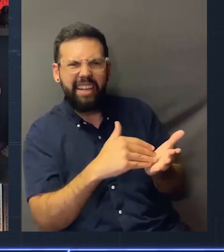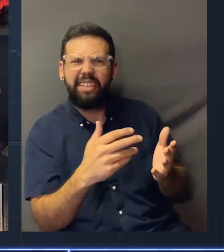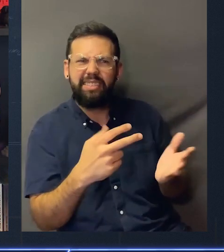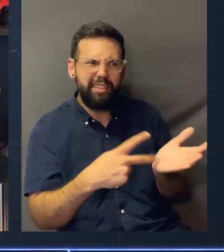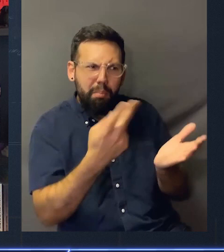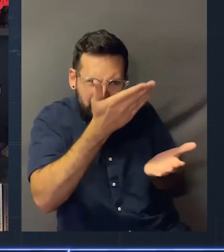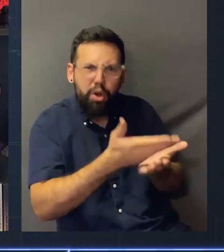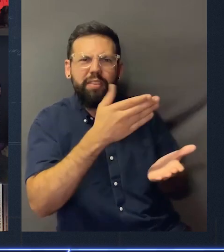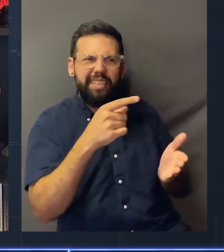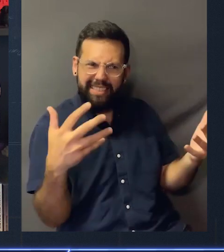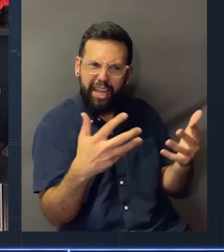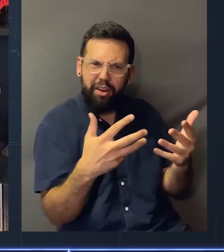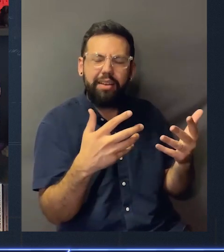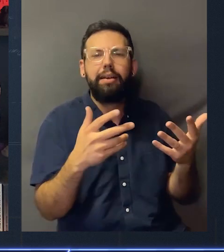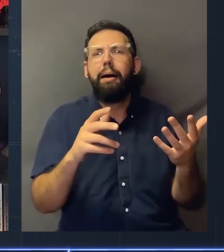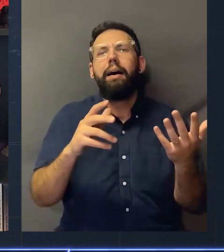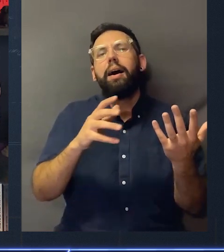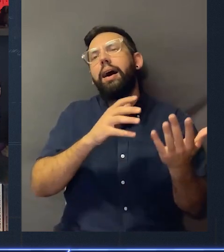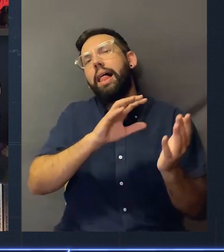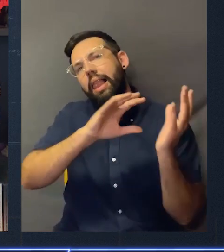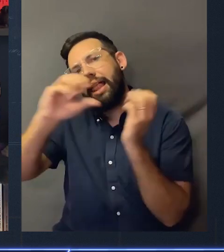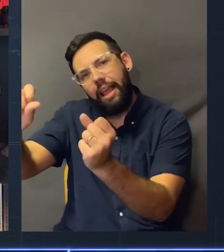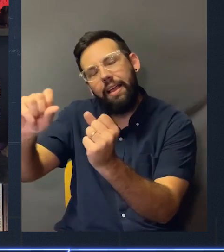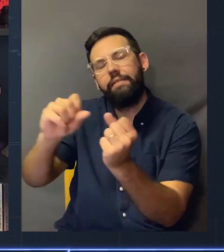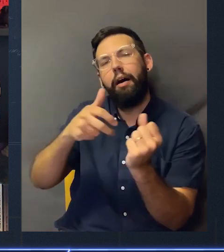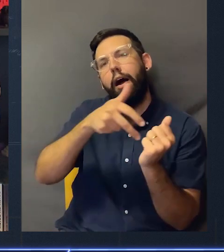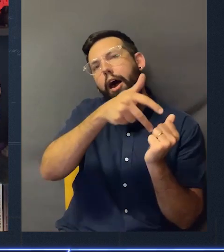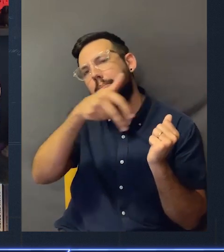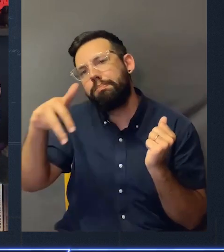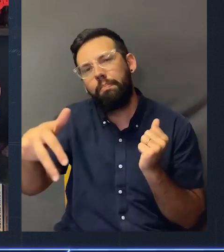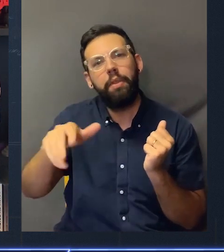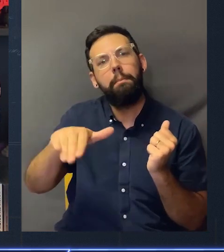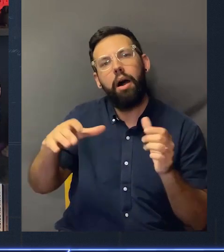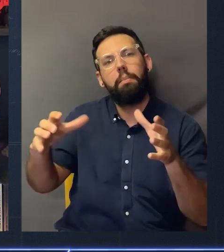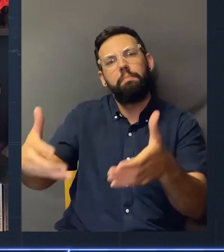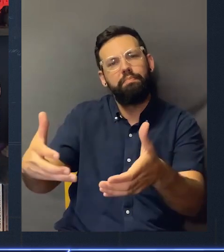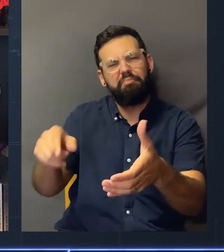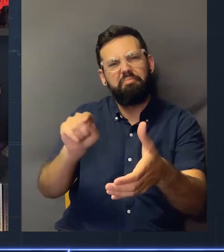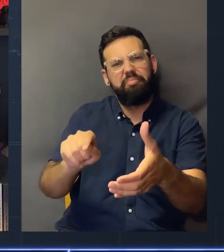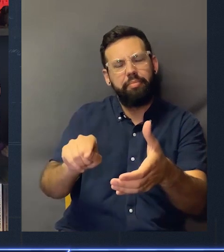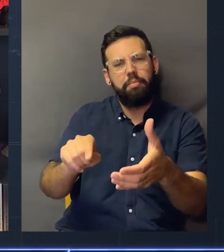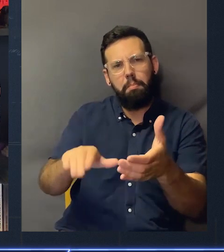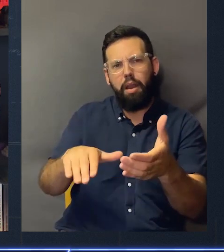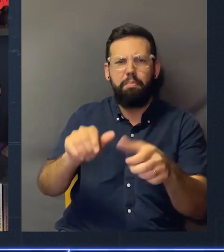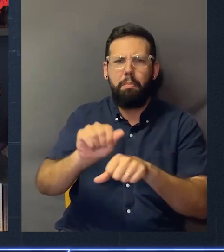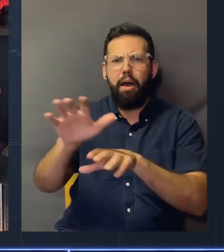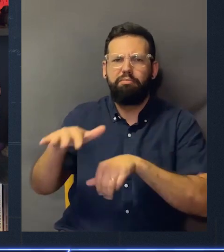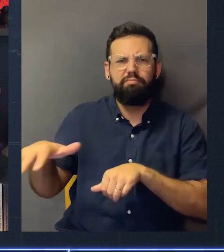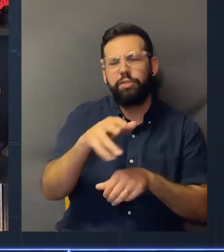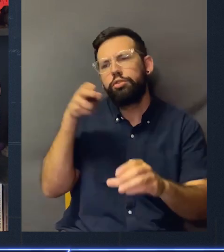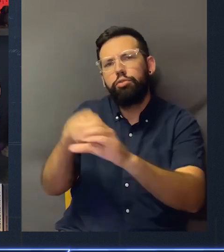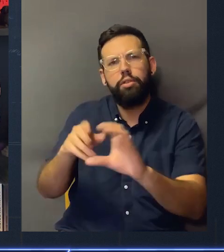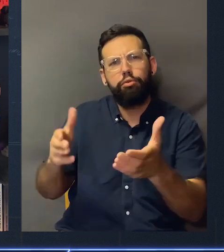And it's easy going from there. Get down to the base of the trail, the base of Huayna Picchu.